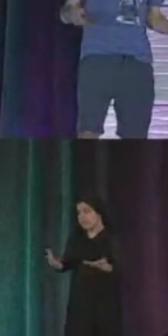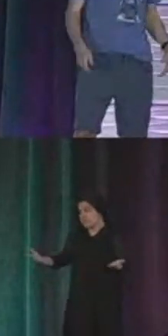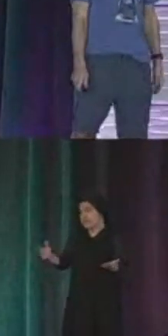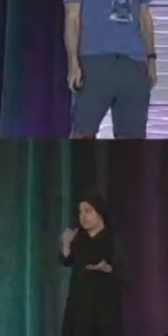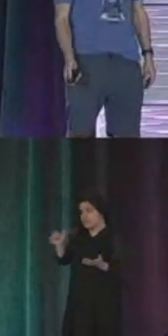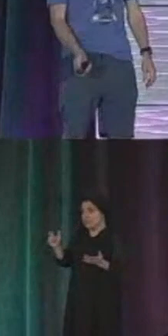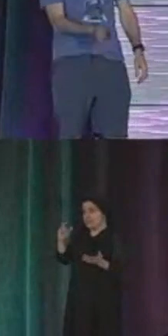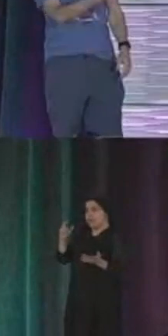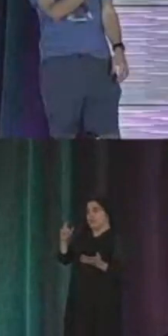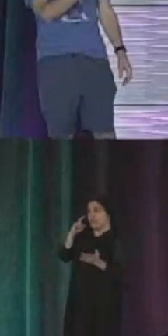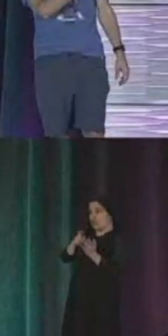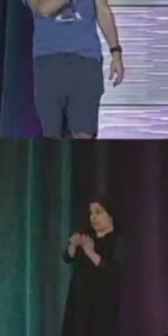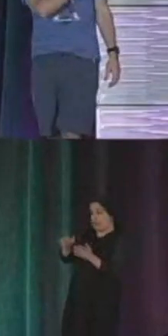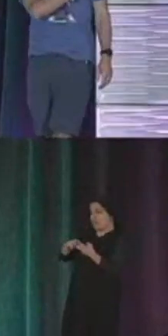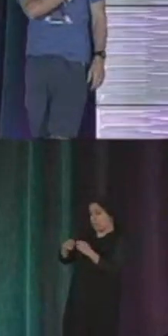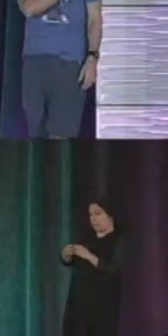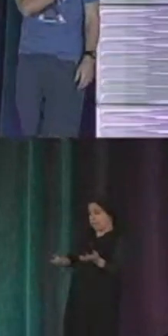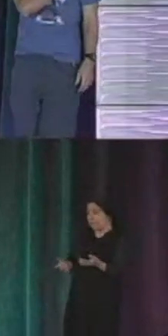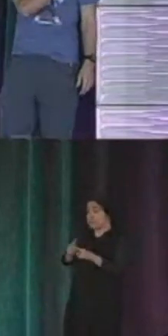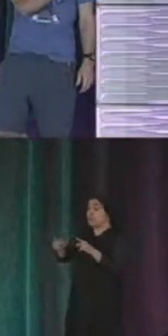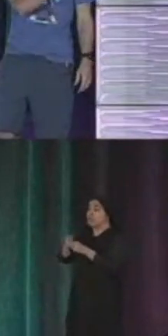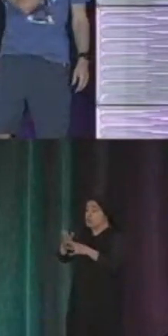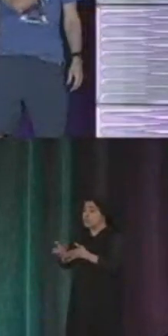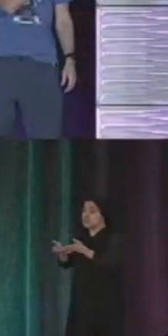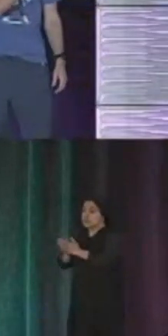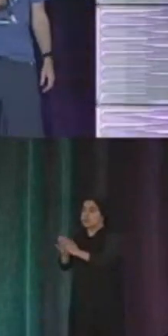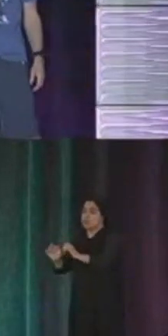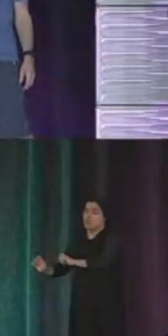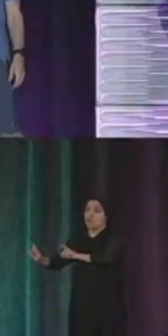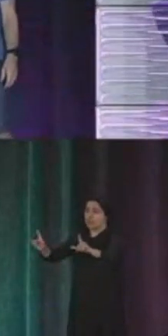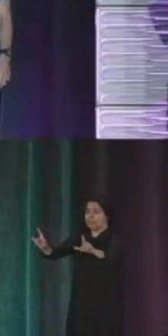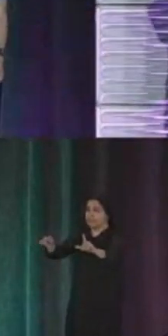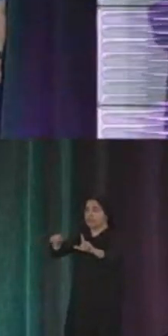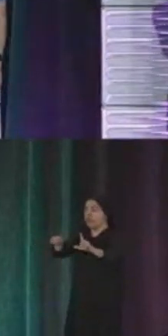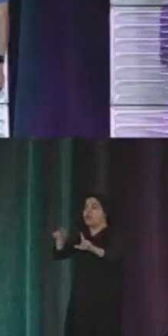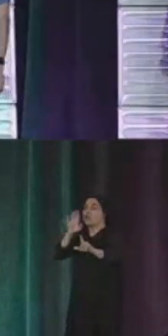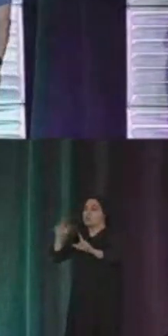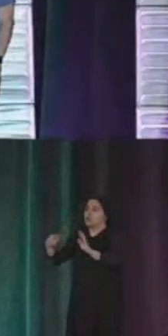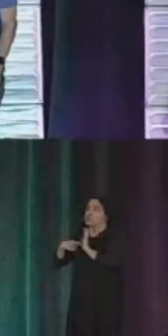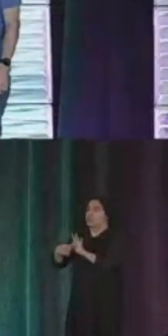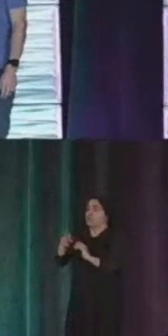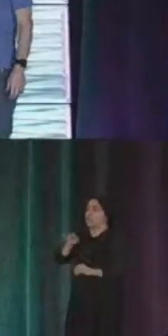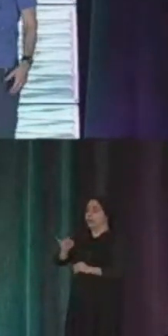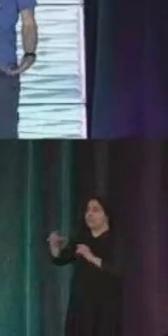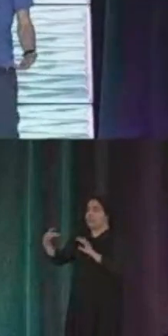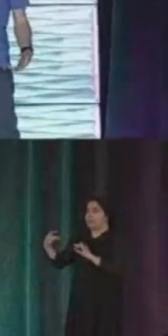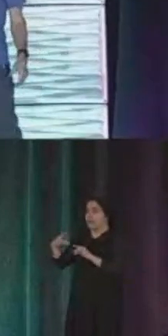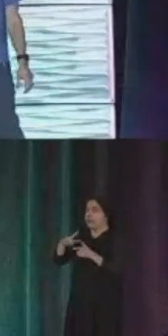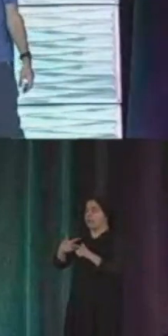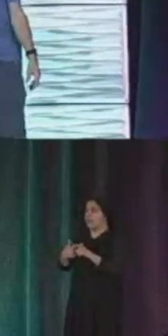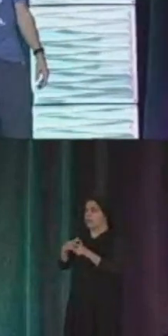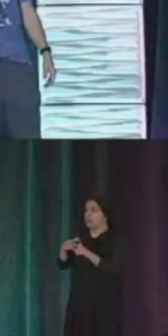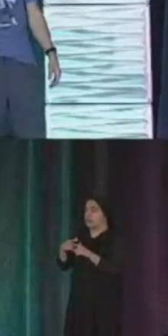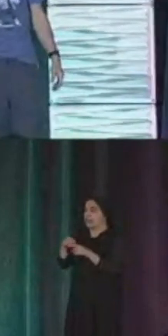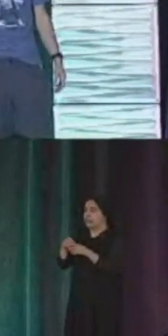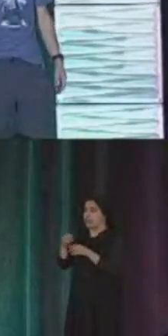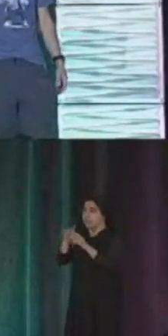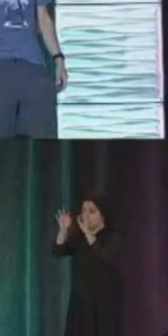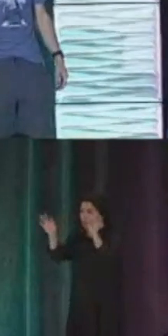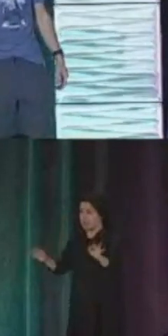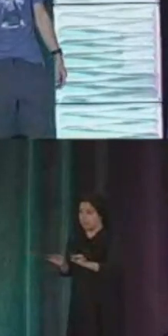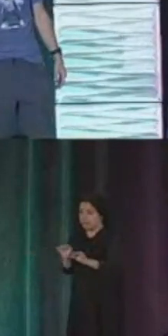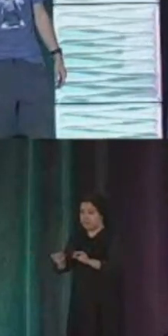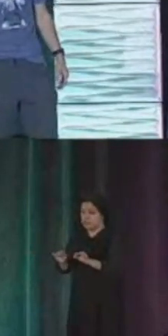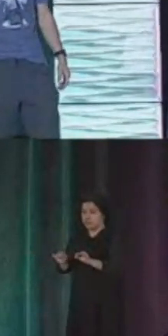knowledge problem. But anyway, the user is going to submit a form. The browser will show some UI feedback in the form of favicon.